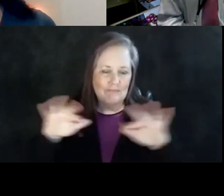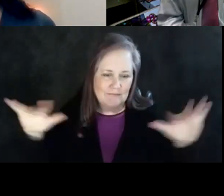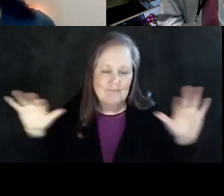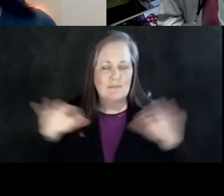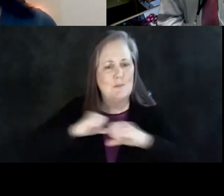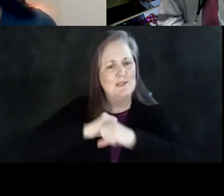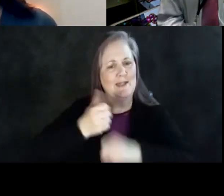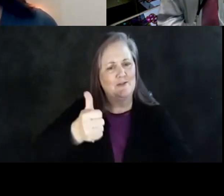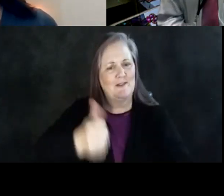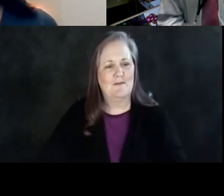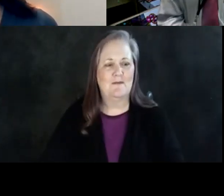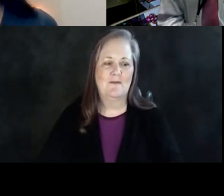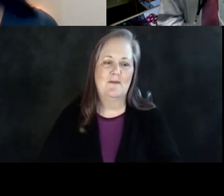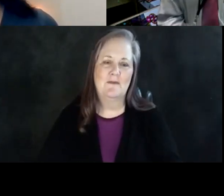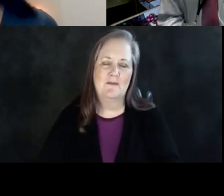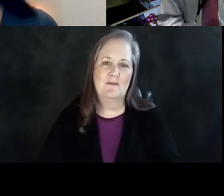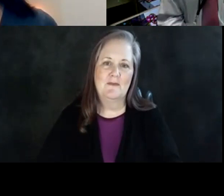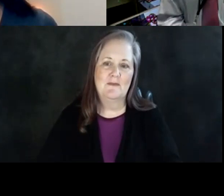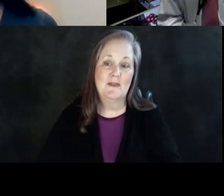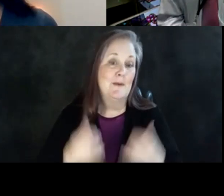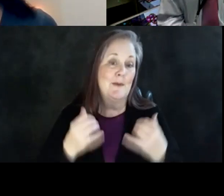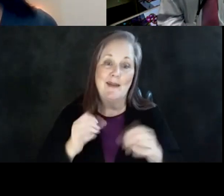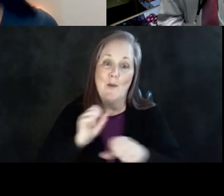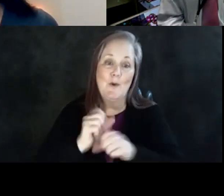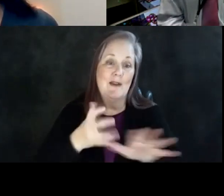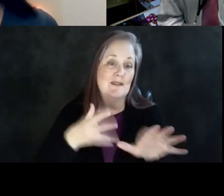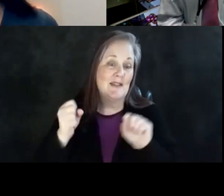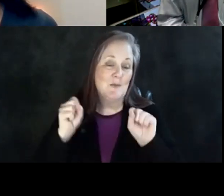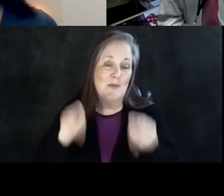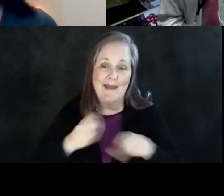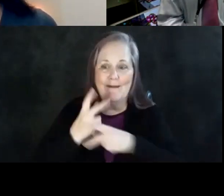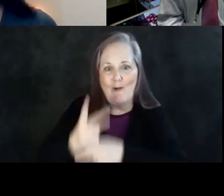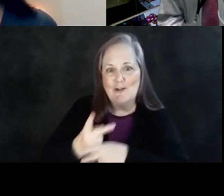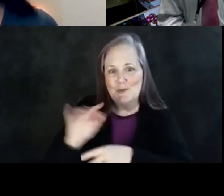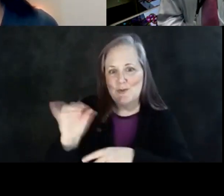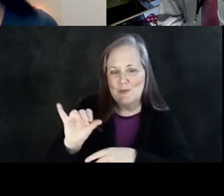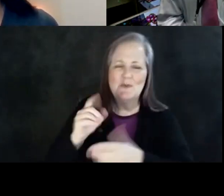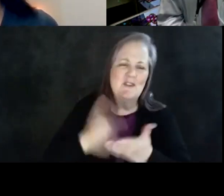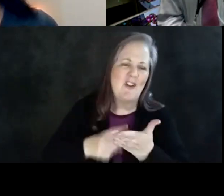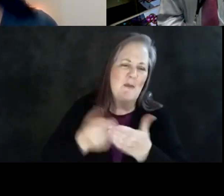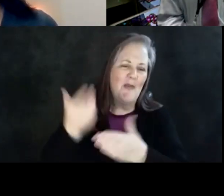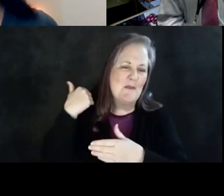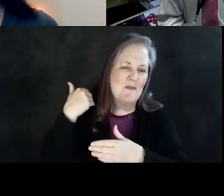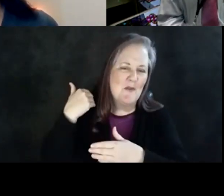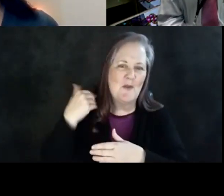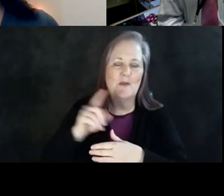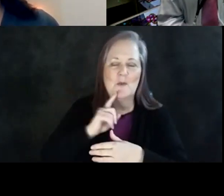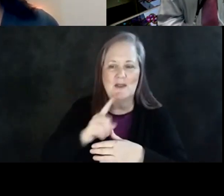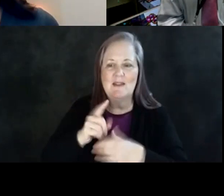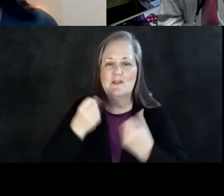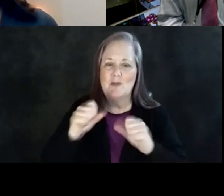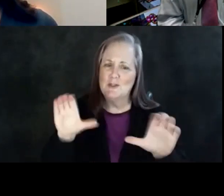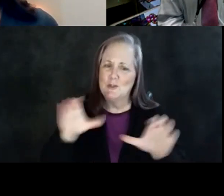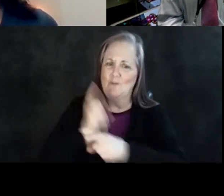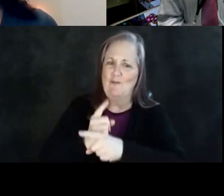protect themselves. We're working as quickly as we can, but as cautiously as well. We discussed that before, like really trying to get this right.